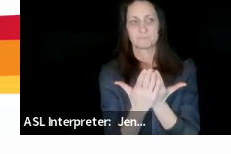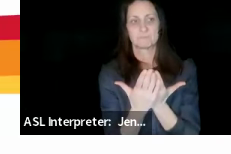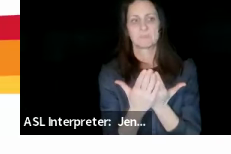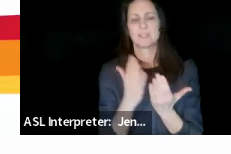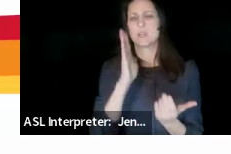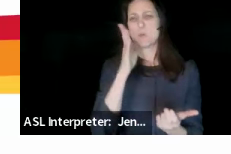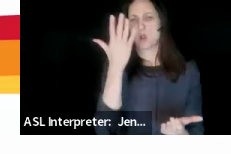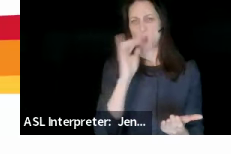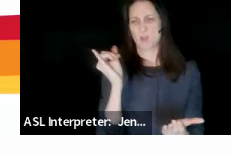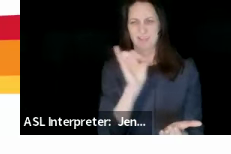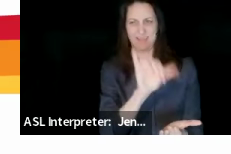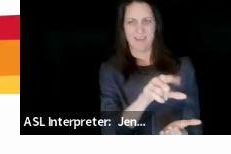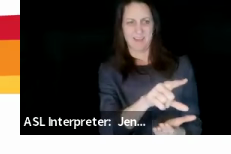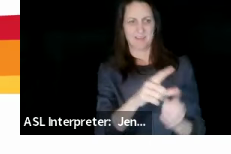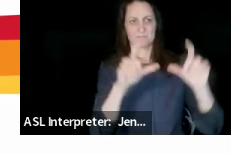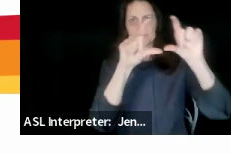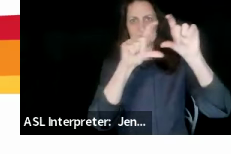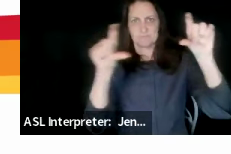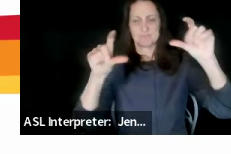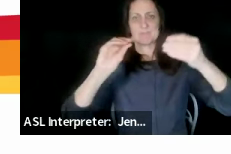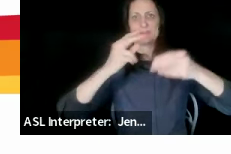this. Make sure that you put the name of the organization,